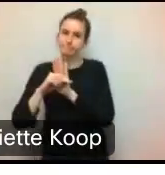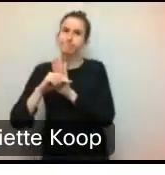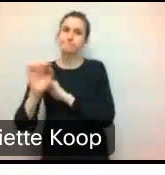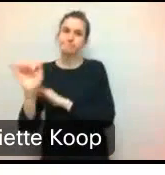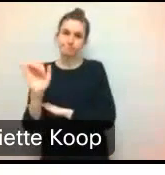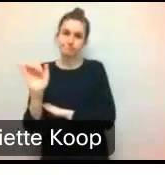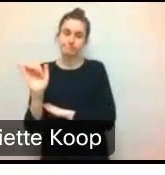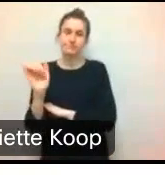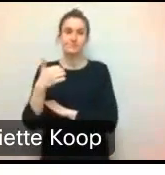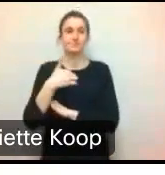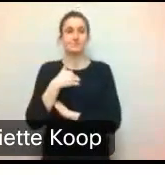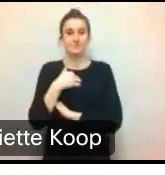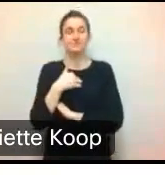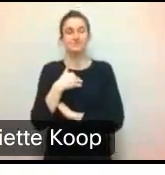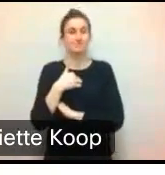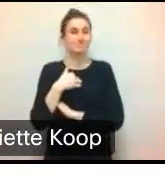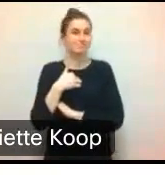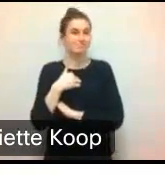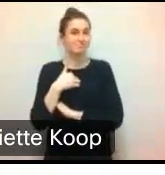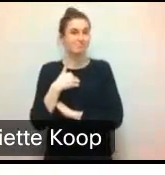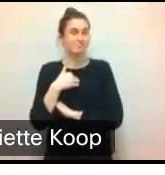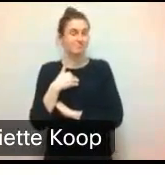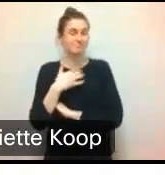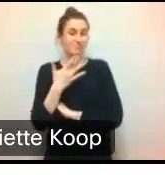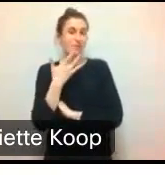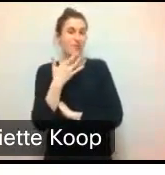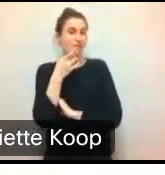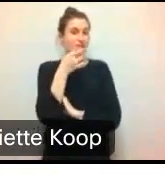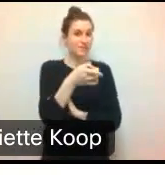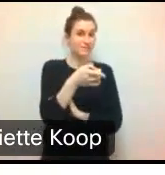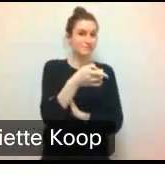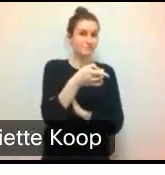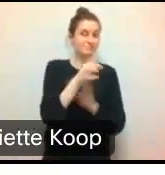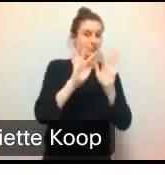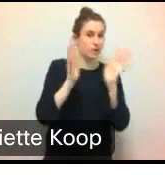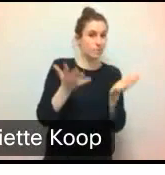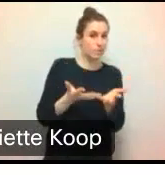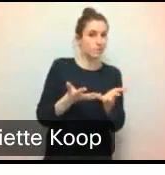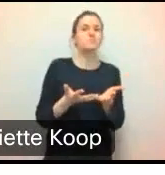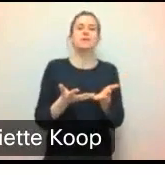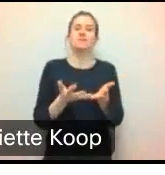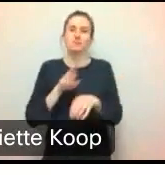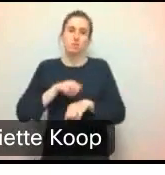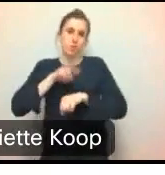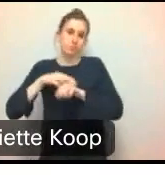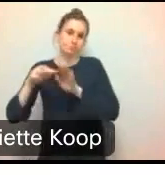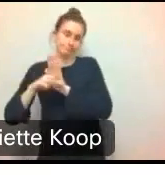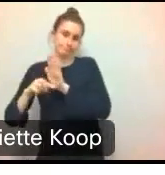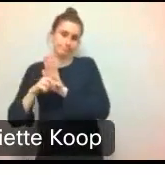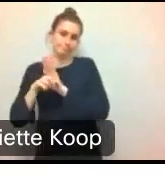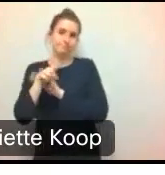a fan of this framework, and I know there's disadvantages. It assumes a lot from an